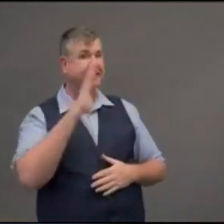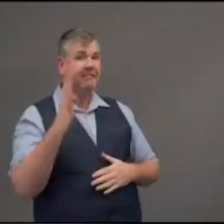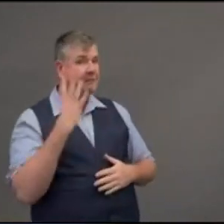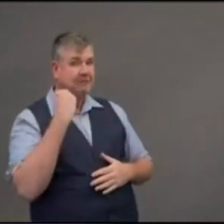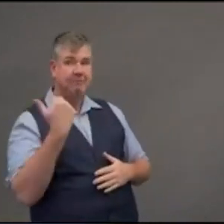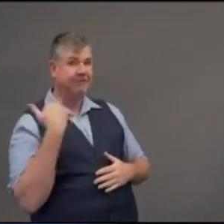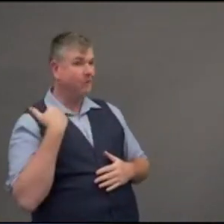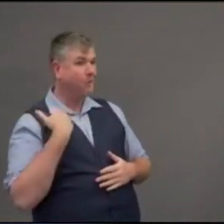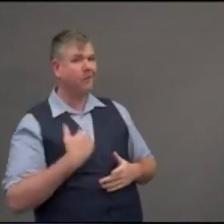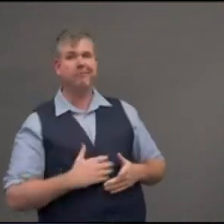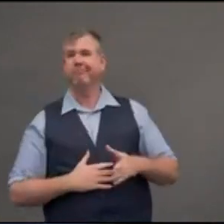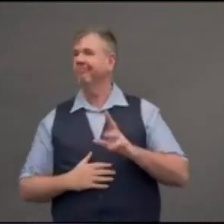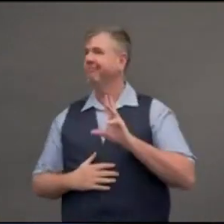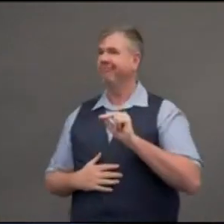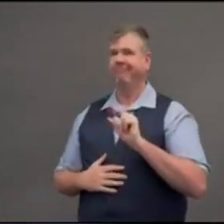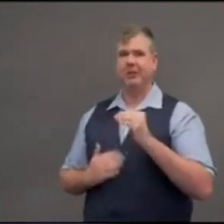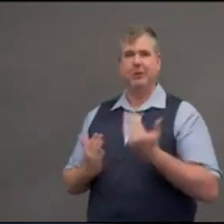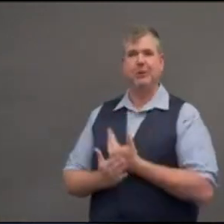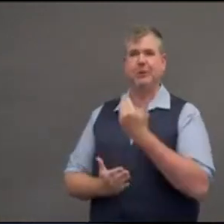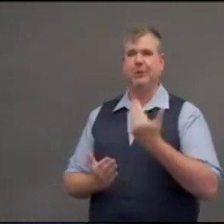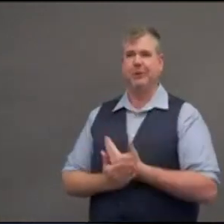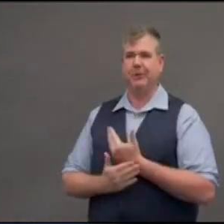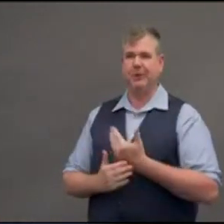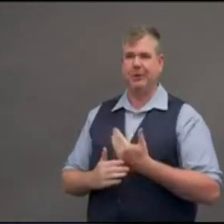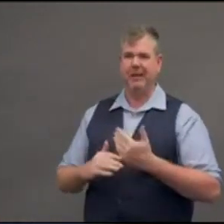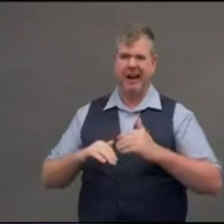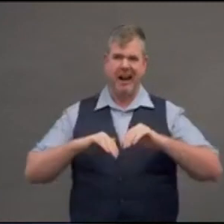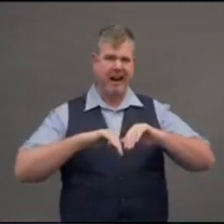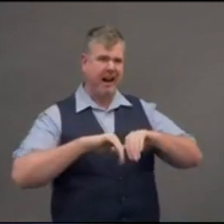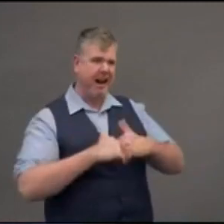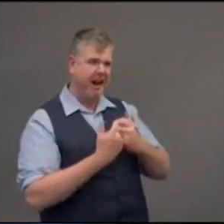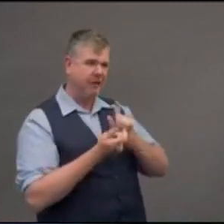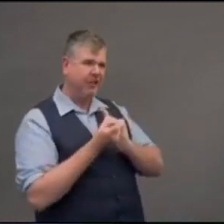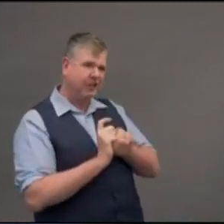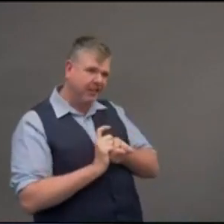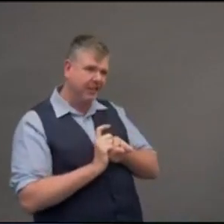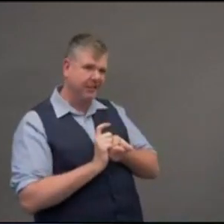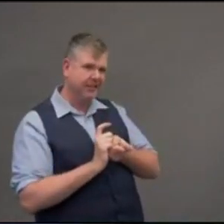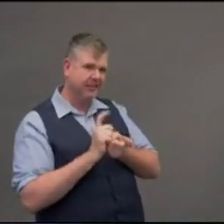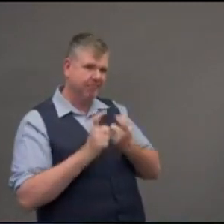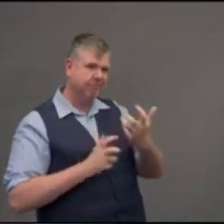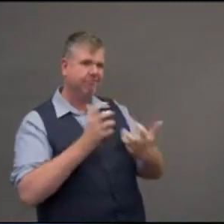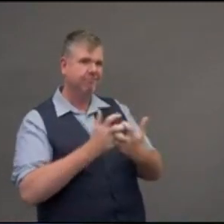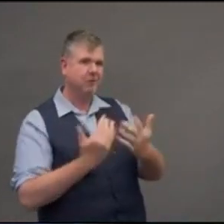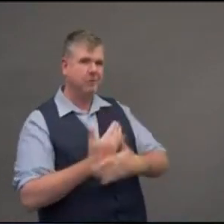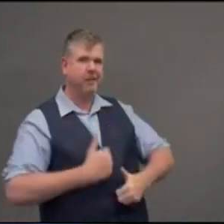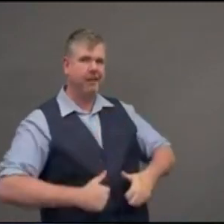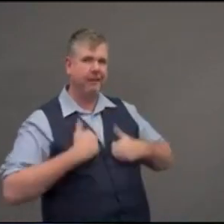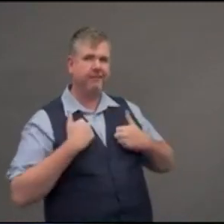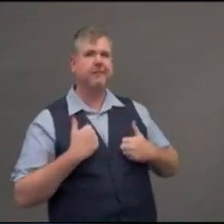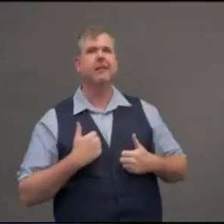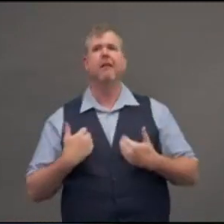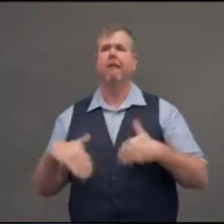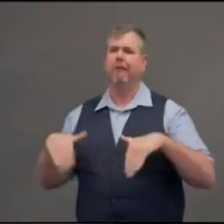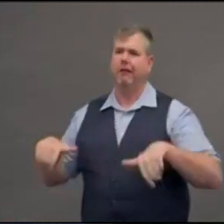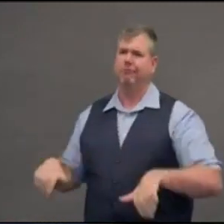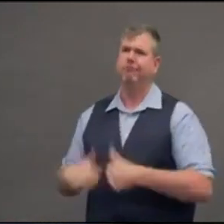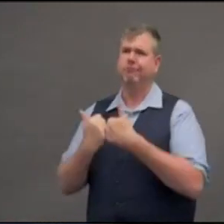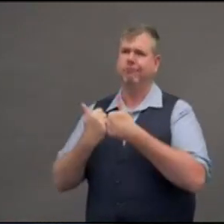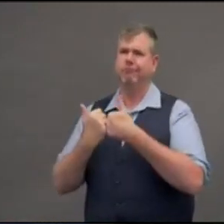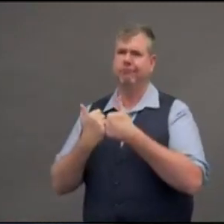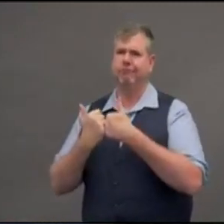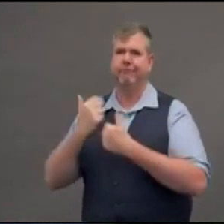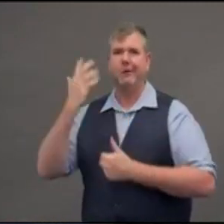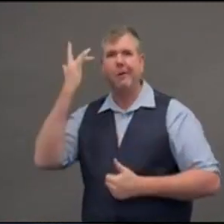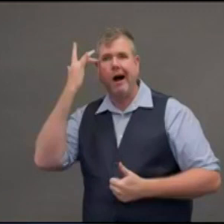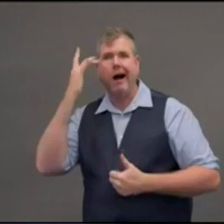the adjustment? Was it difficult to adjust? Yes, it was very difficult to adjust, especially for lectures. For me especially,